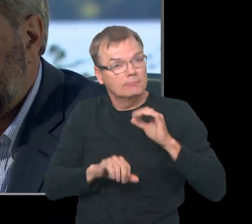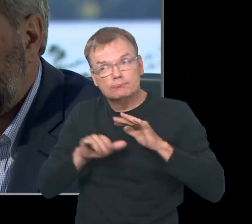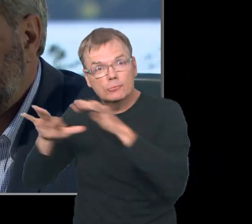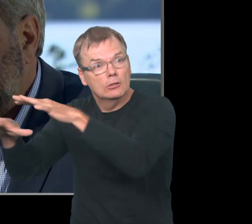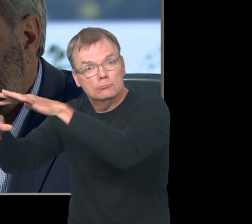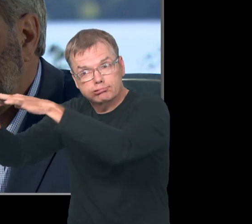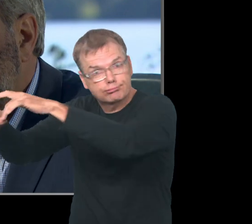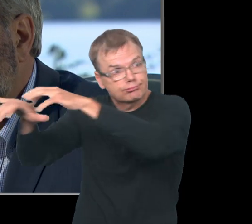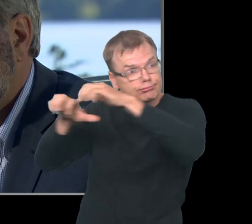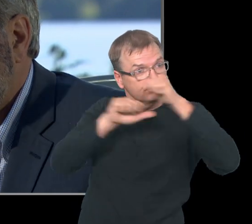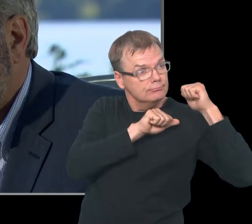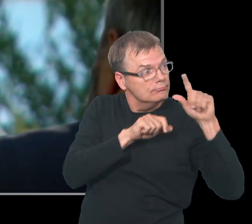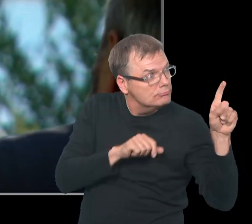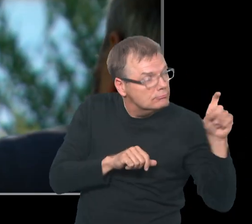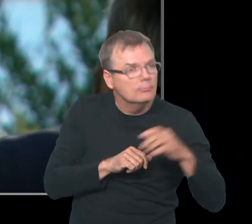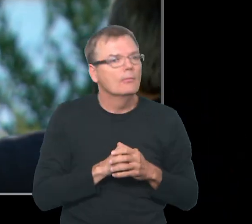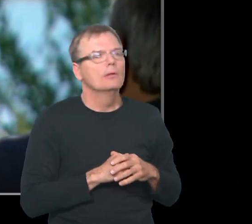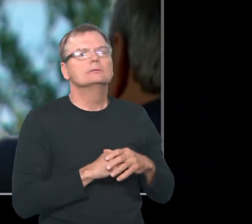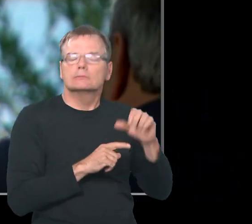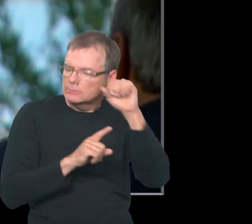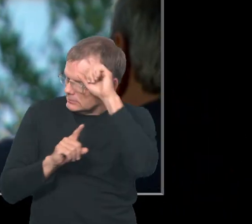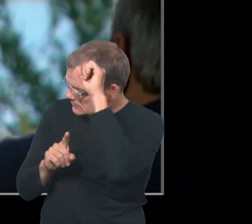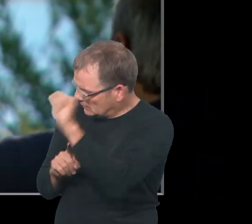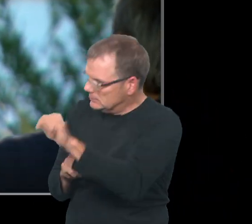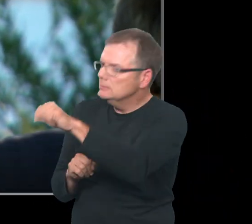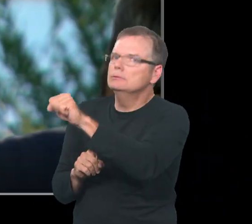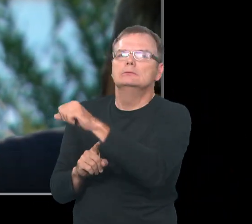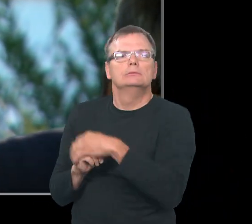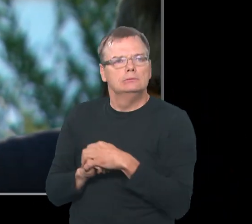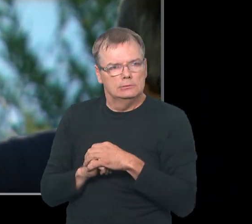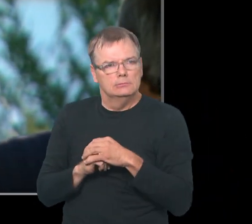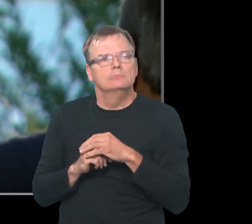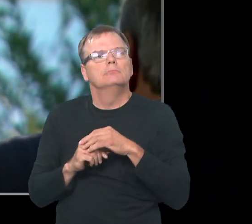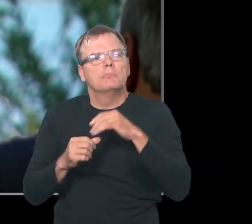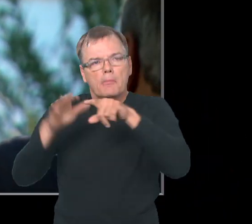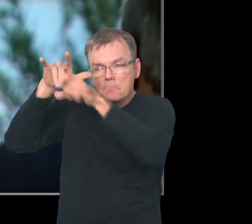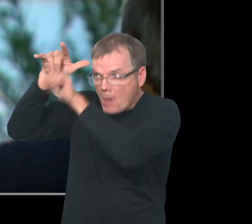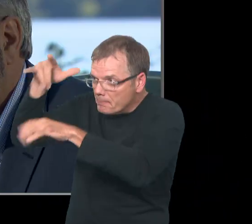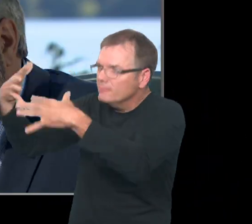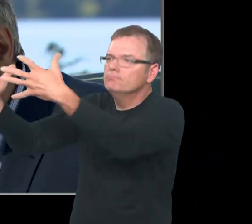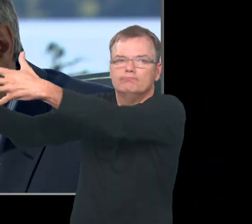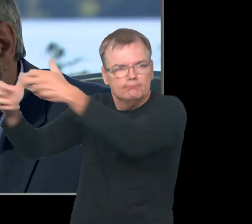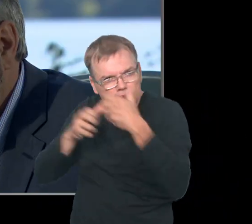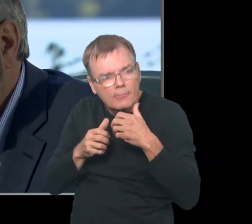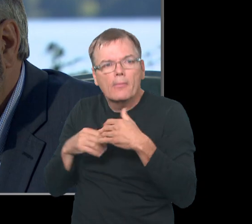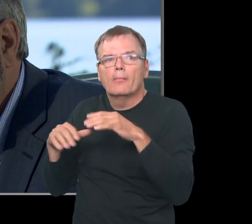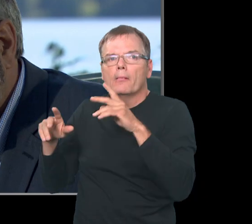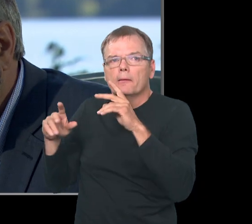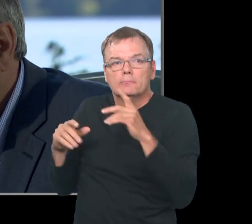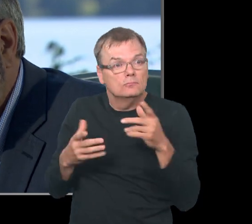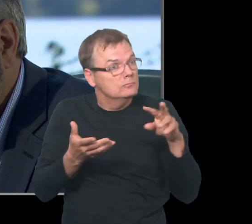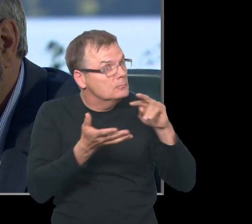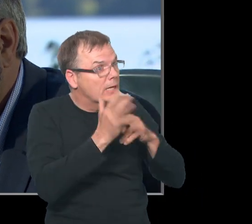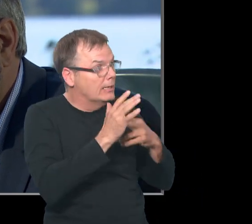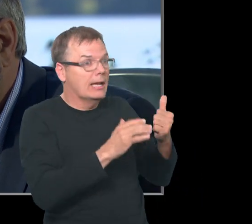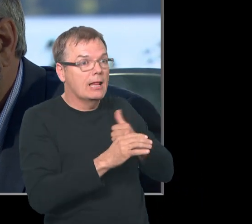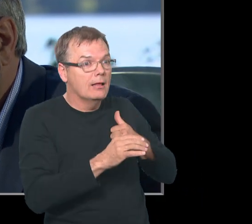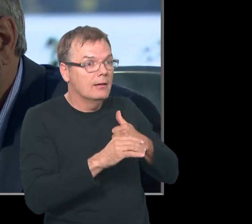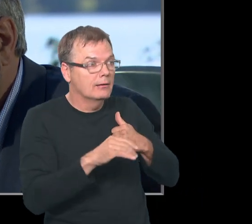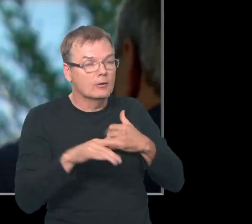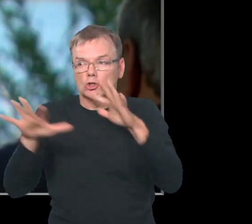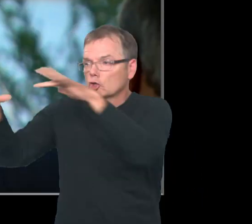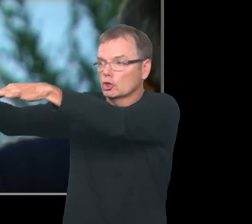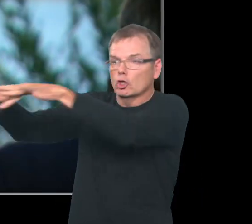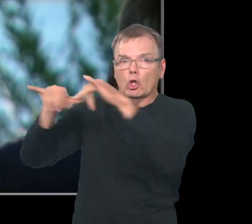doing some bombing in Syria and from Syria. So we are out of the fight with ISIS if the NDP win? Yes. Yes, no question about